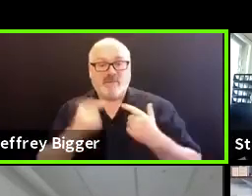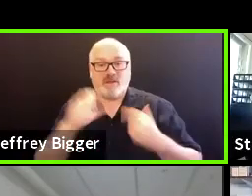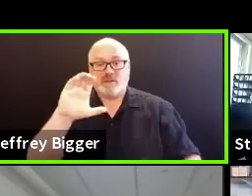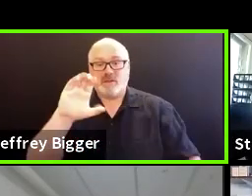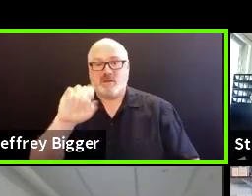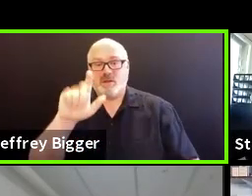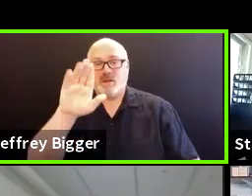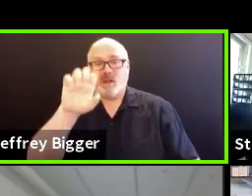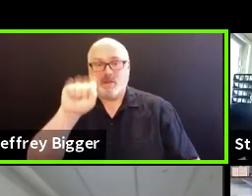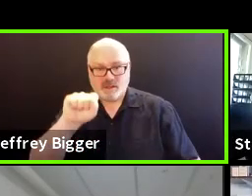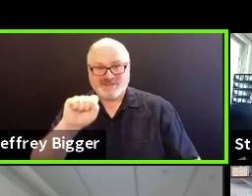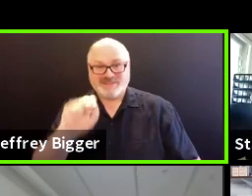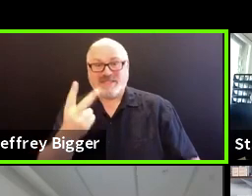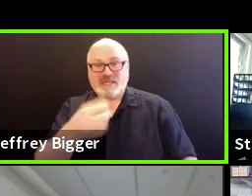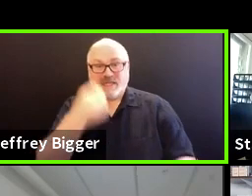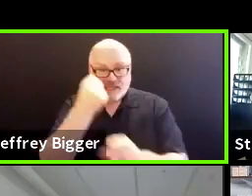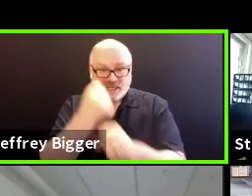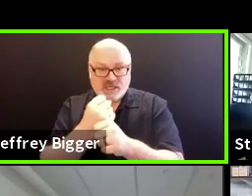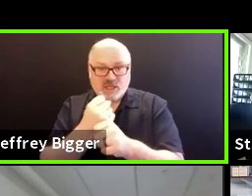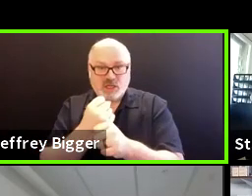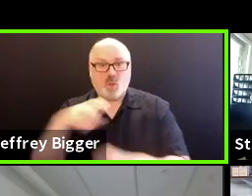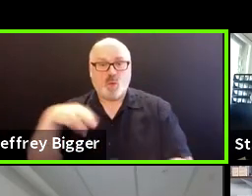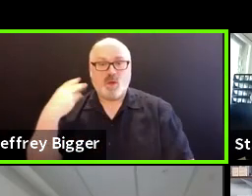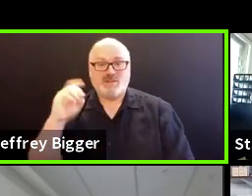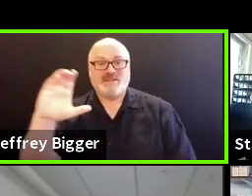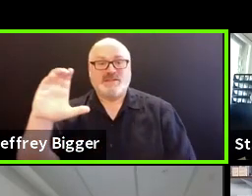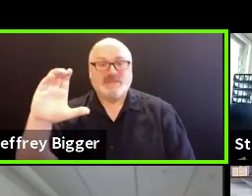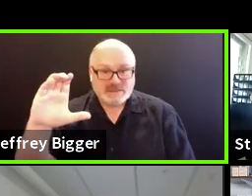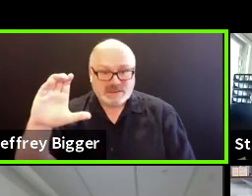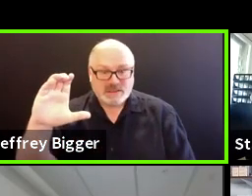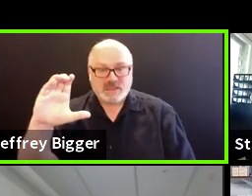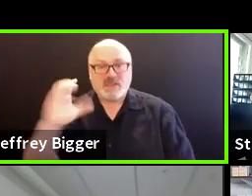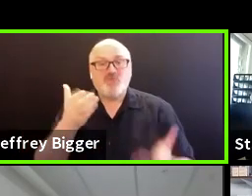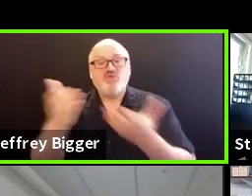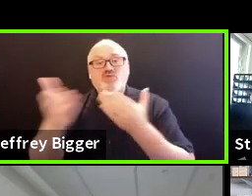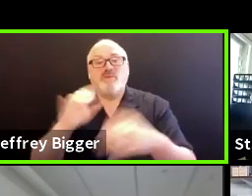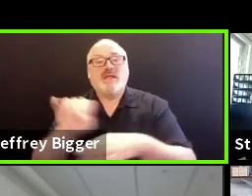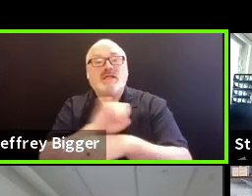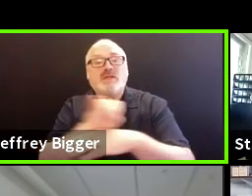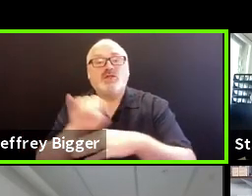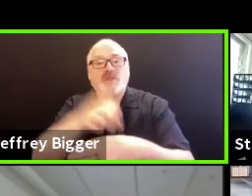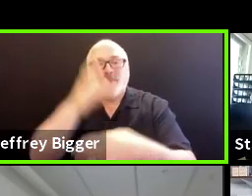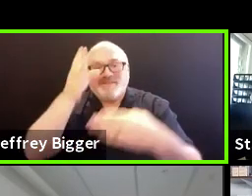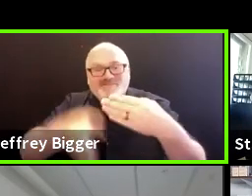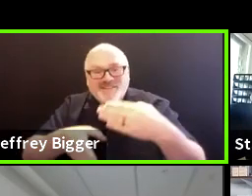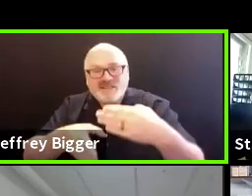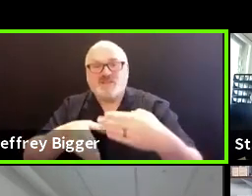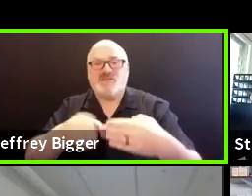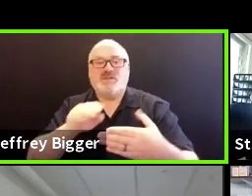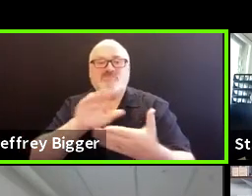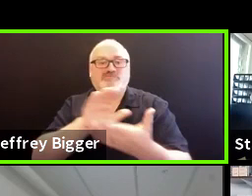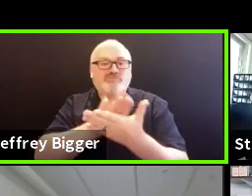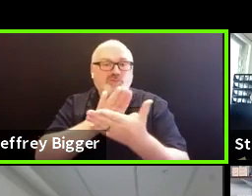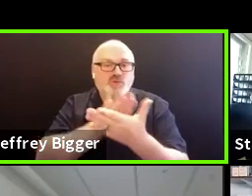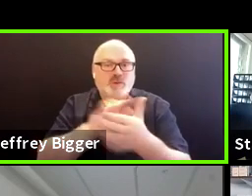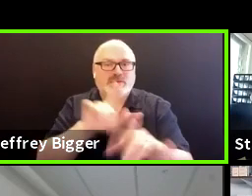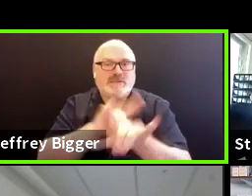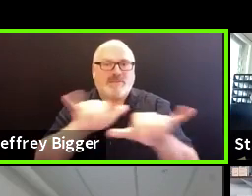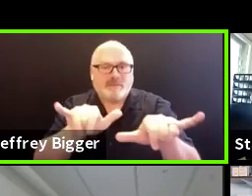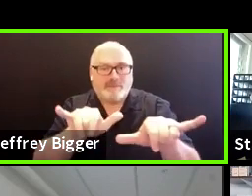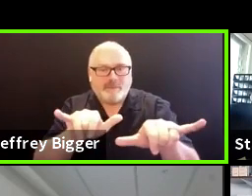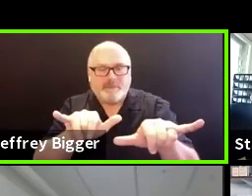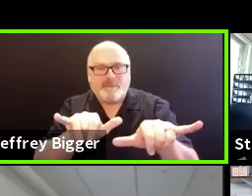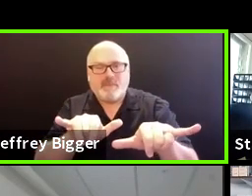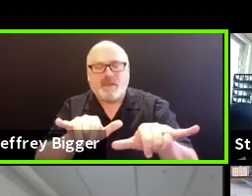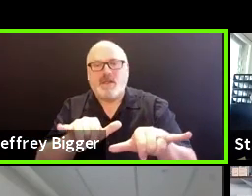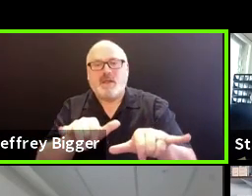her second year in the nation's capital, serving an internship and completing her coursework. I've been told that she's going to take